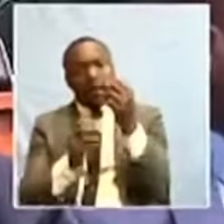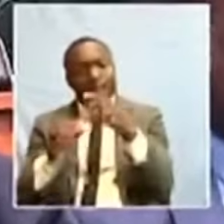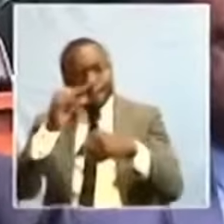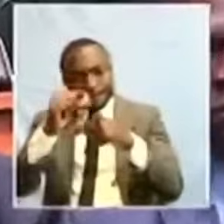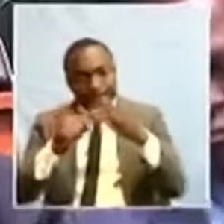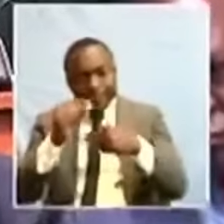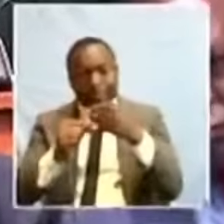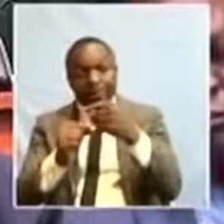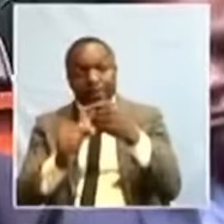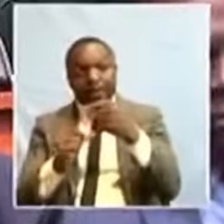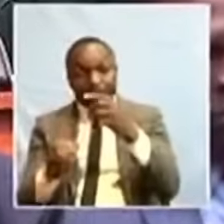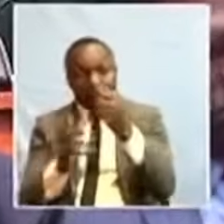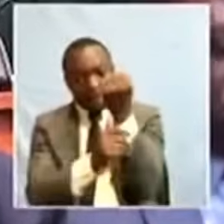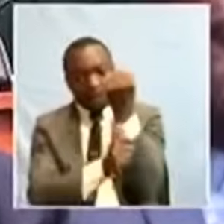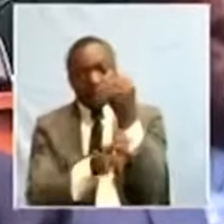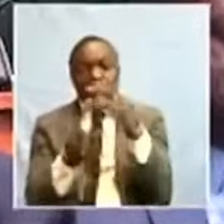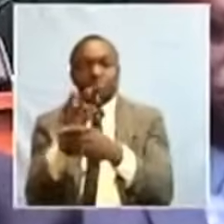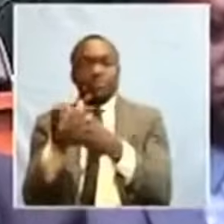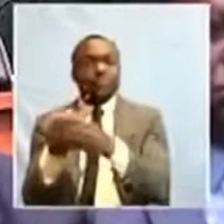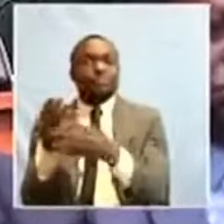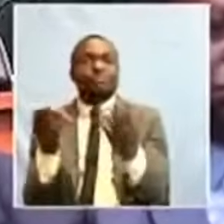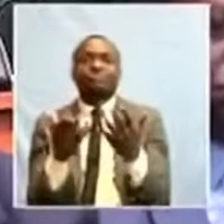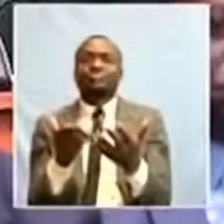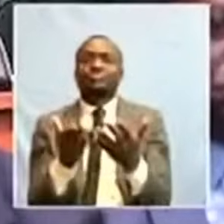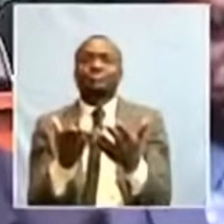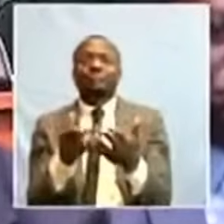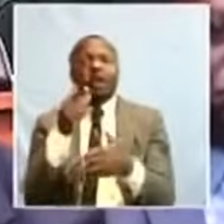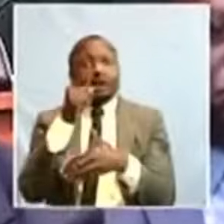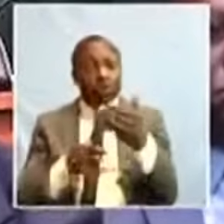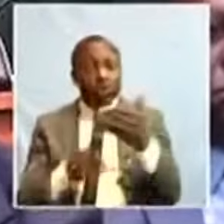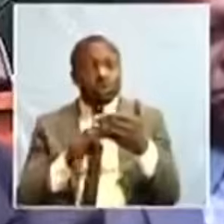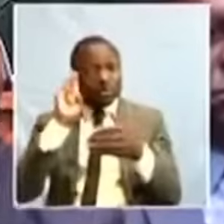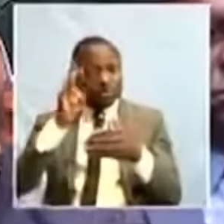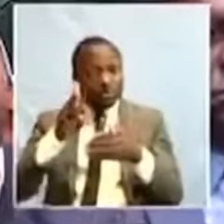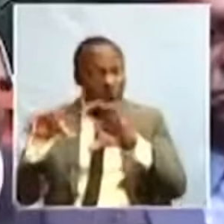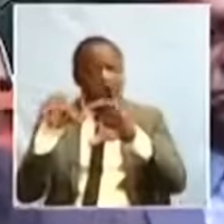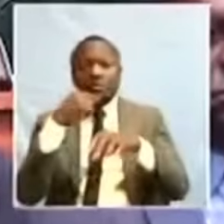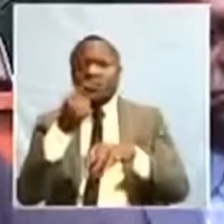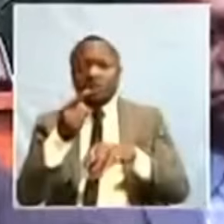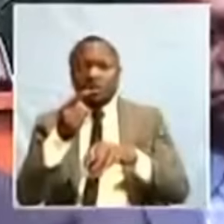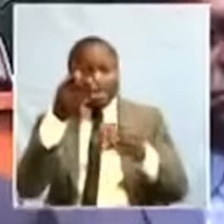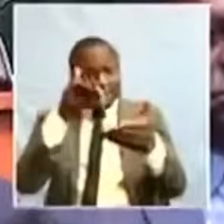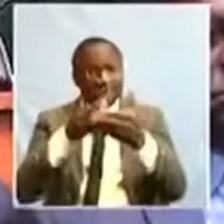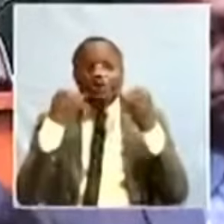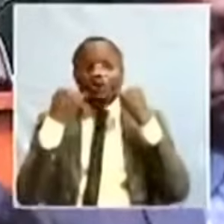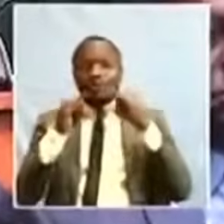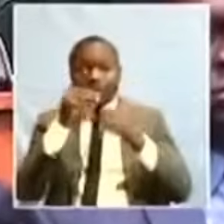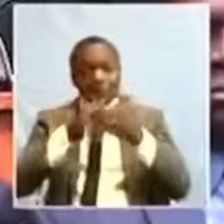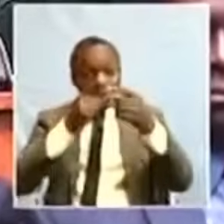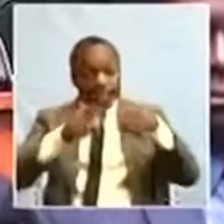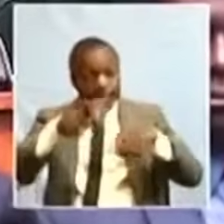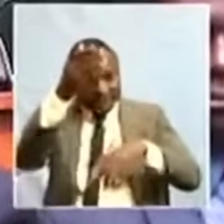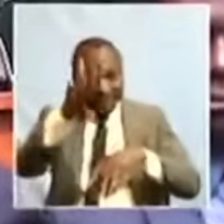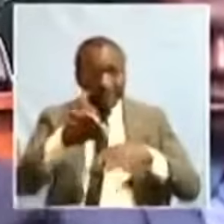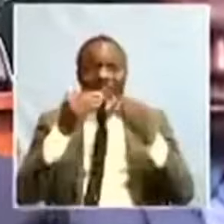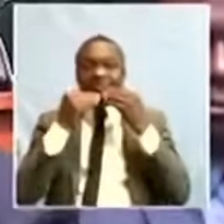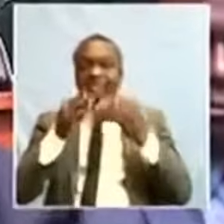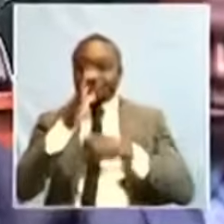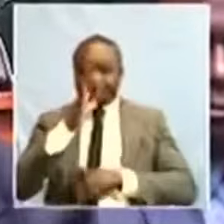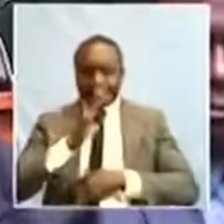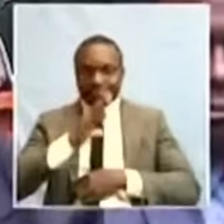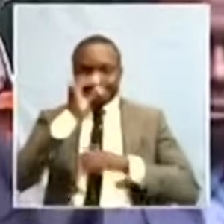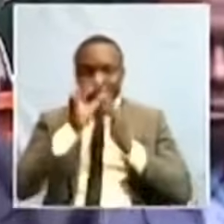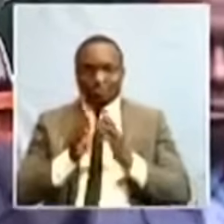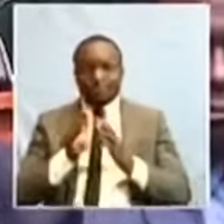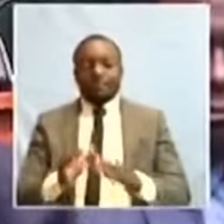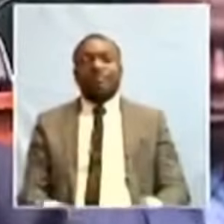What have you got to say with this data which I've been getting from meteorological and what is happening on the ground? I thank you, Madam Speaker.